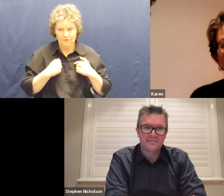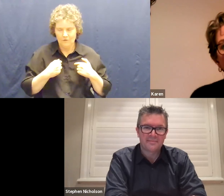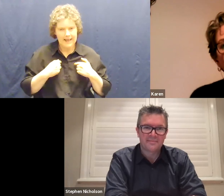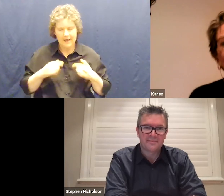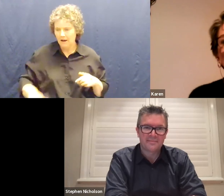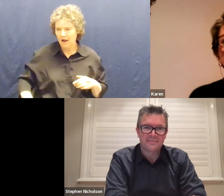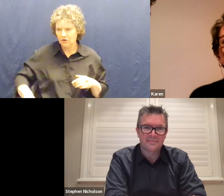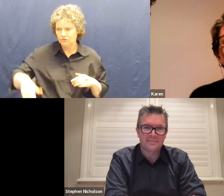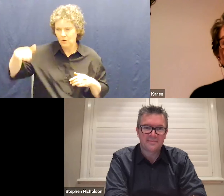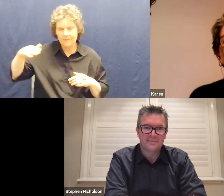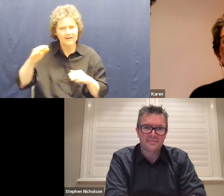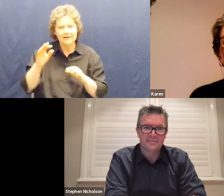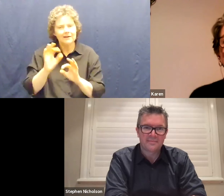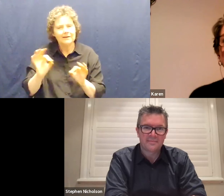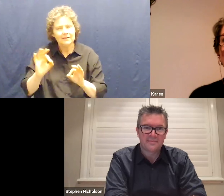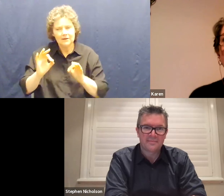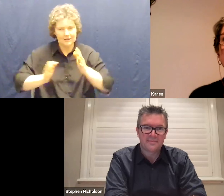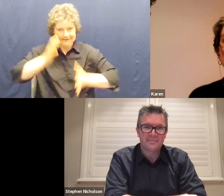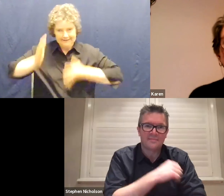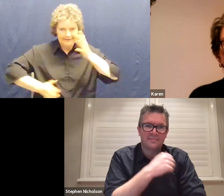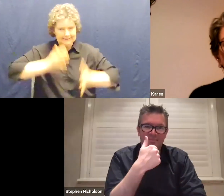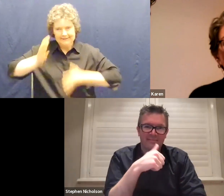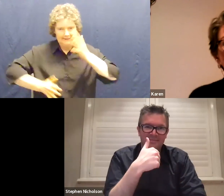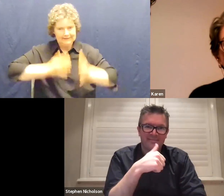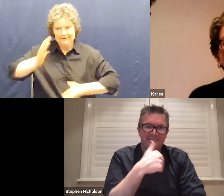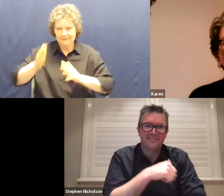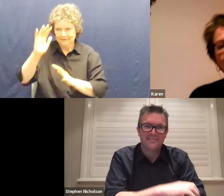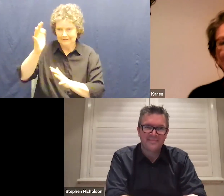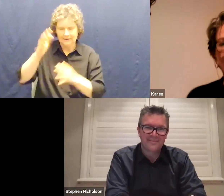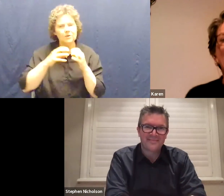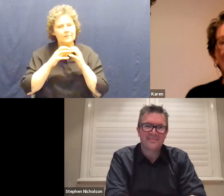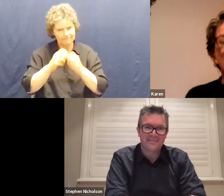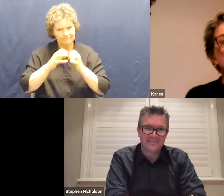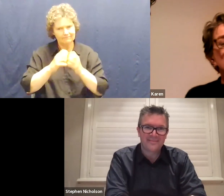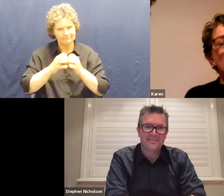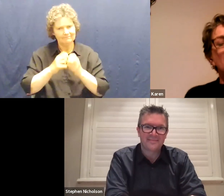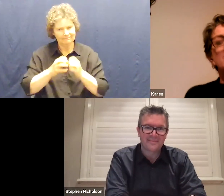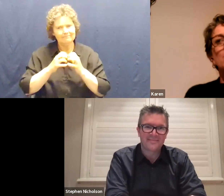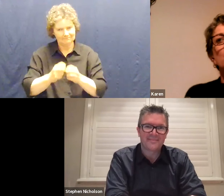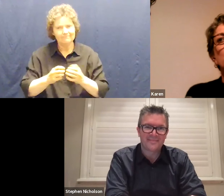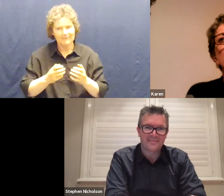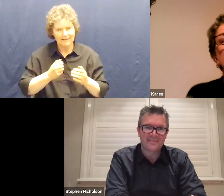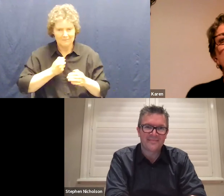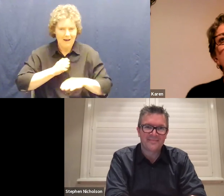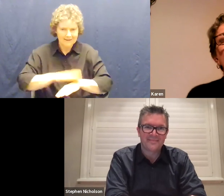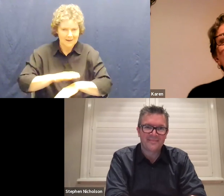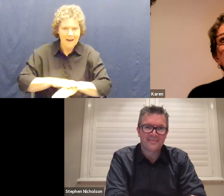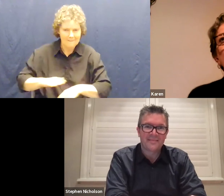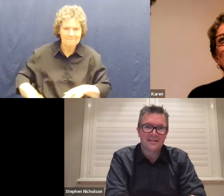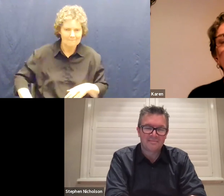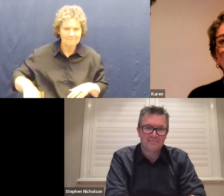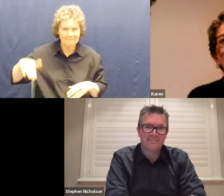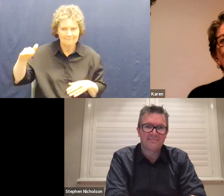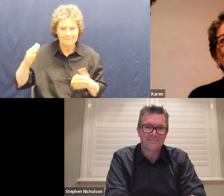Auslan. I was brought up using spelled signing. So that I